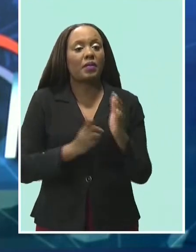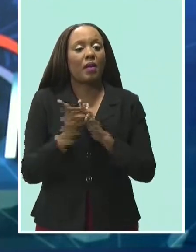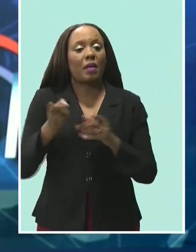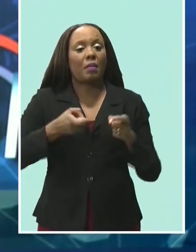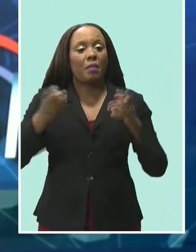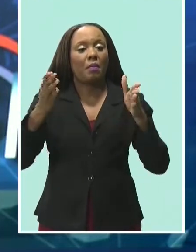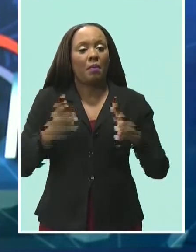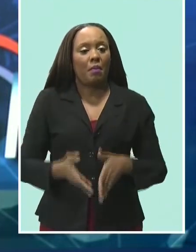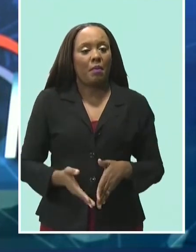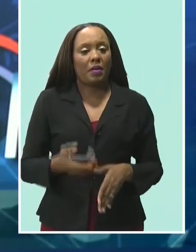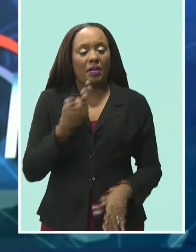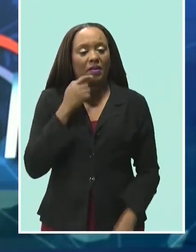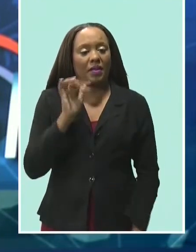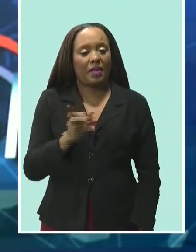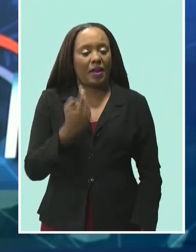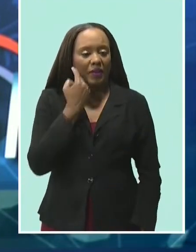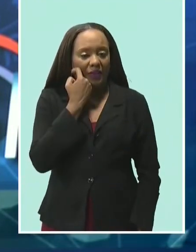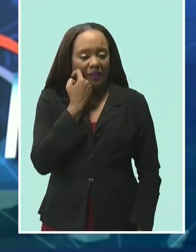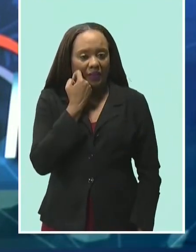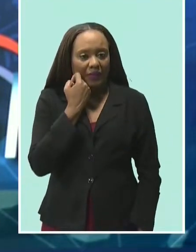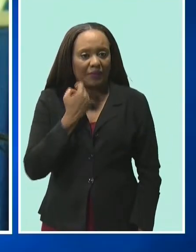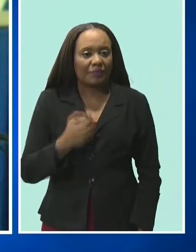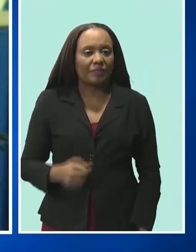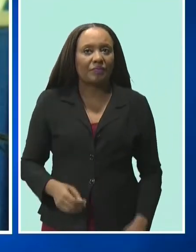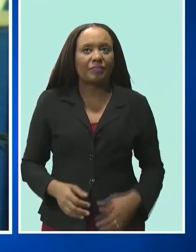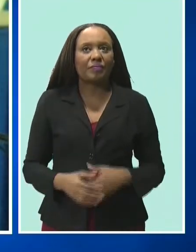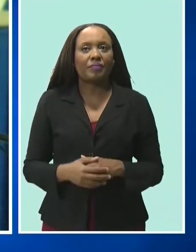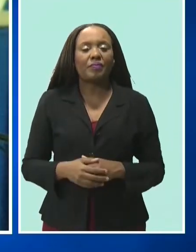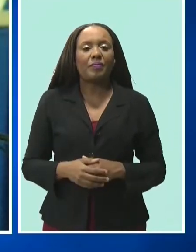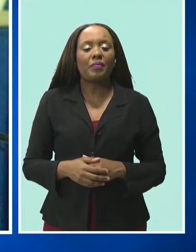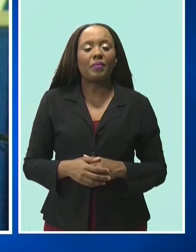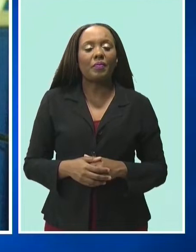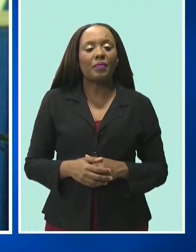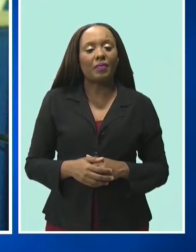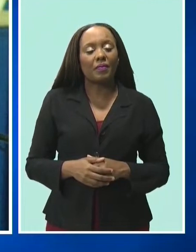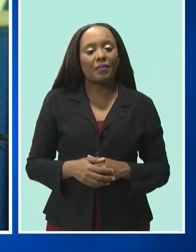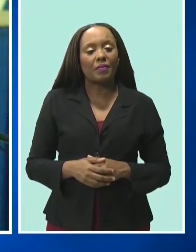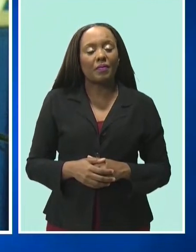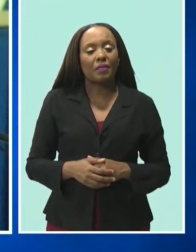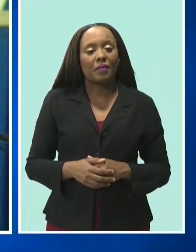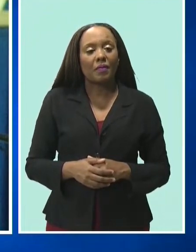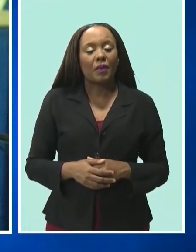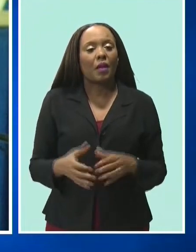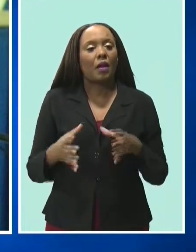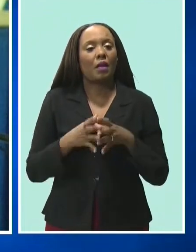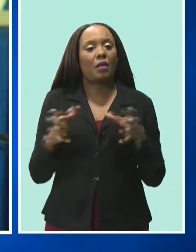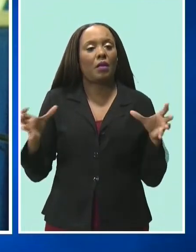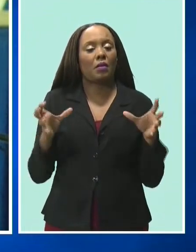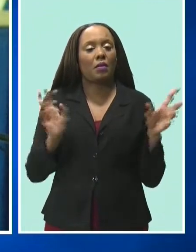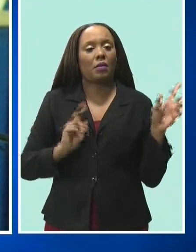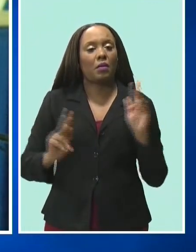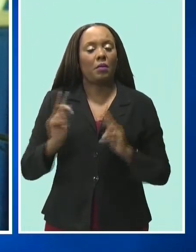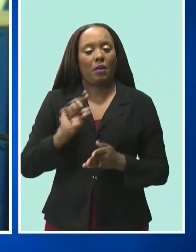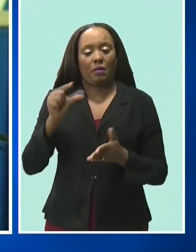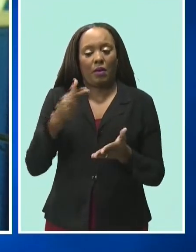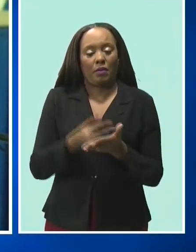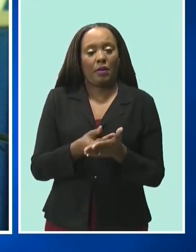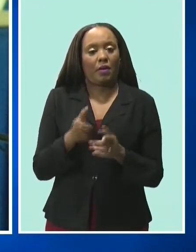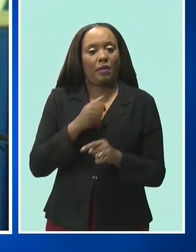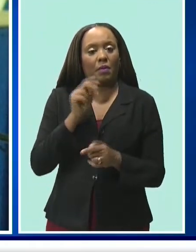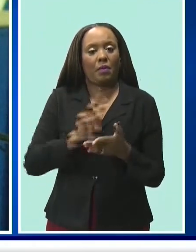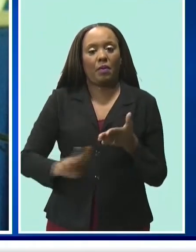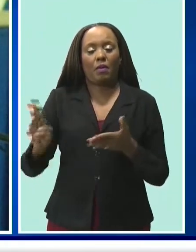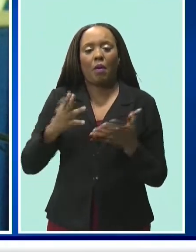Limited, Kirk Doughton. We have a high number of graduates from university wanting to